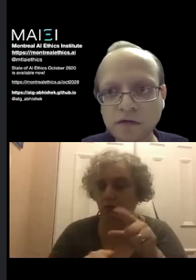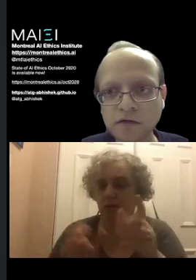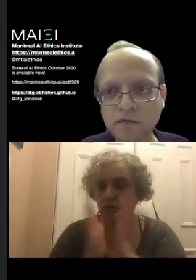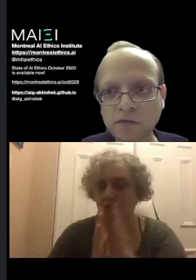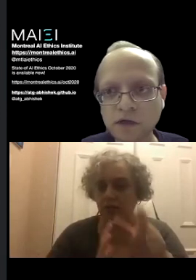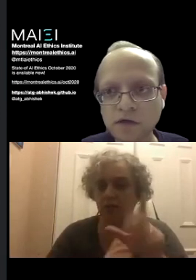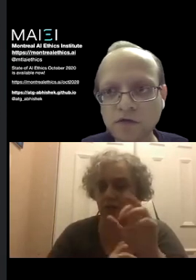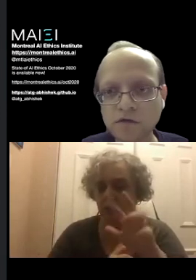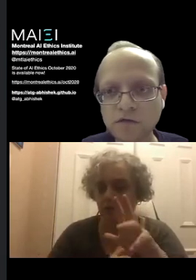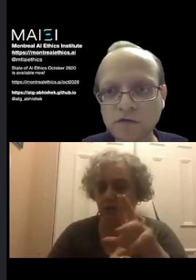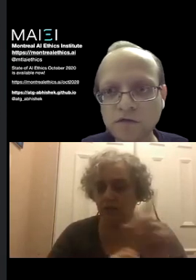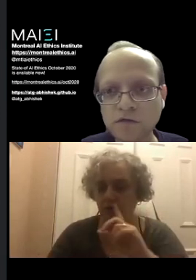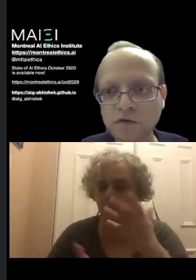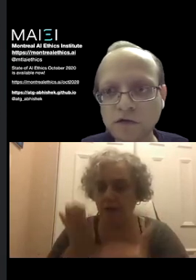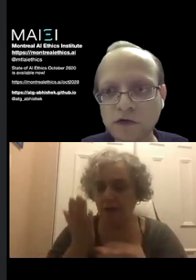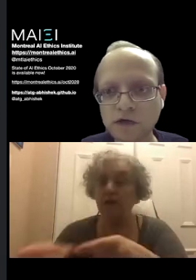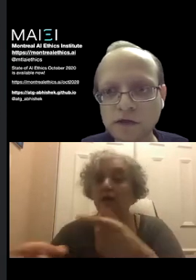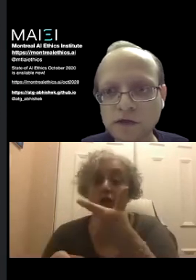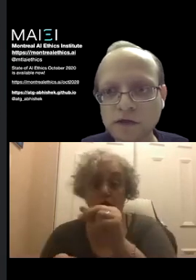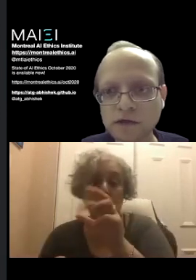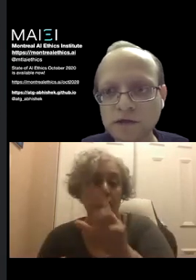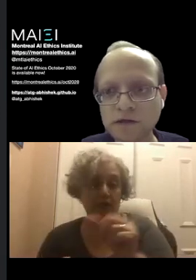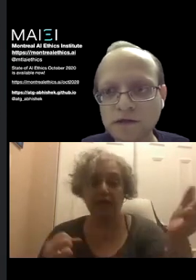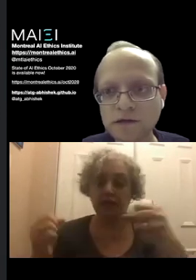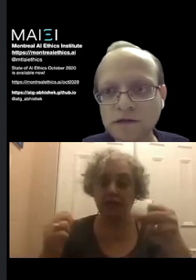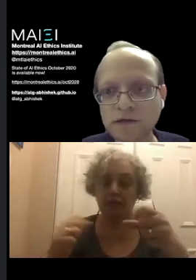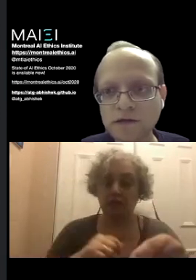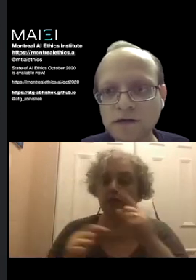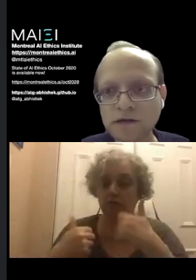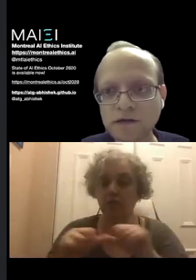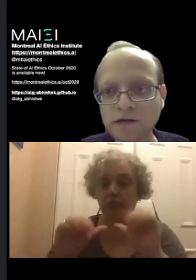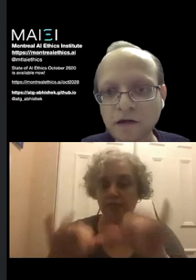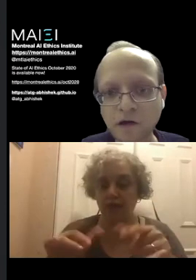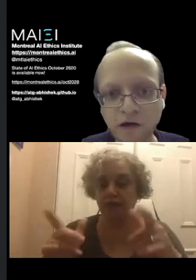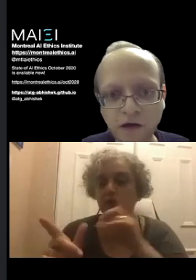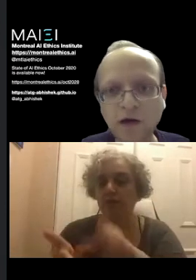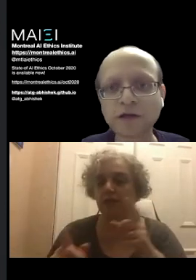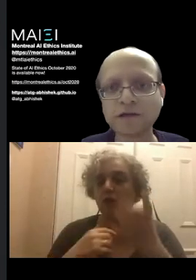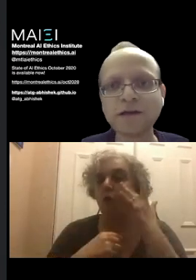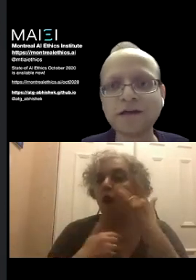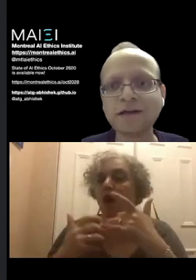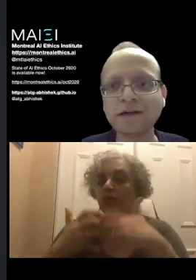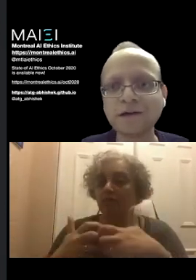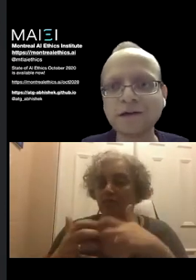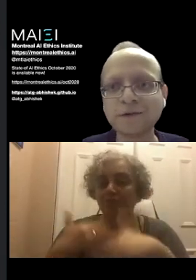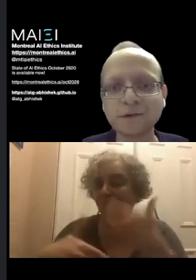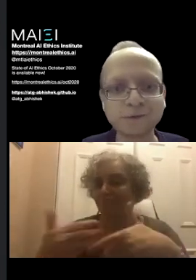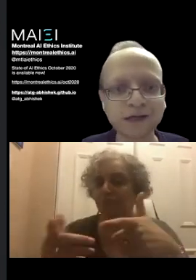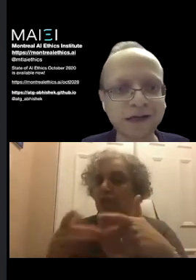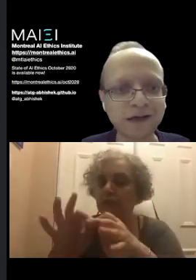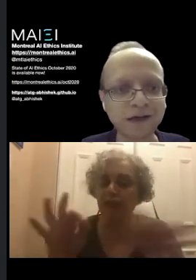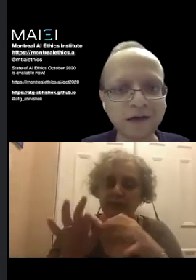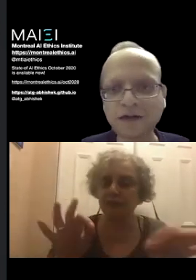David, maybe, I don't know. Yes, that could be a, we could try that too. Thank you. Okay, yeah, no